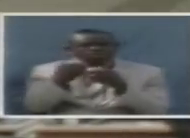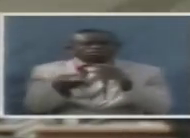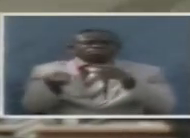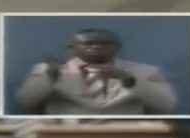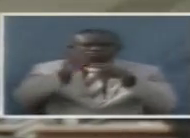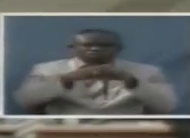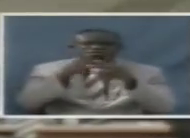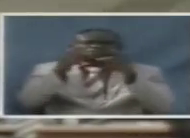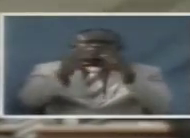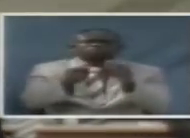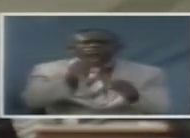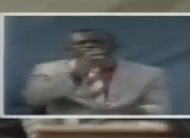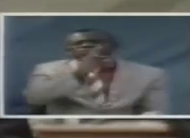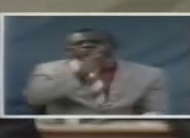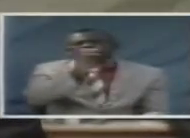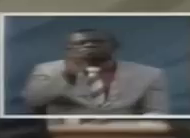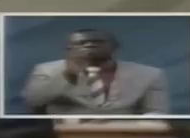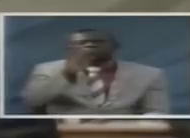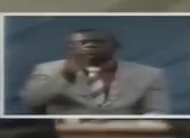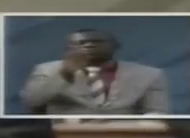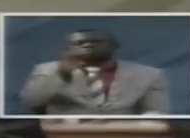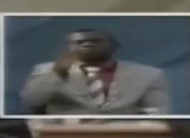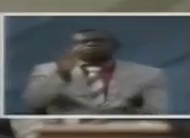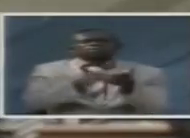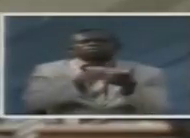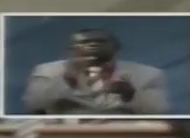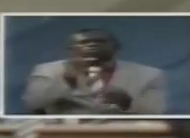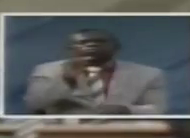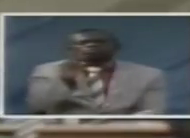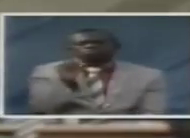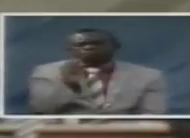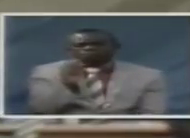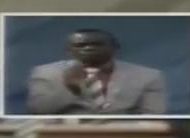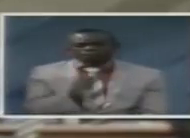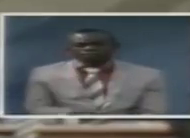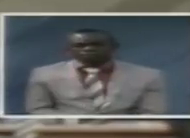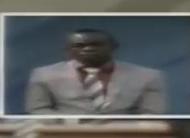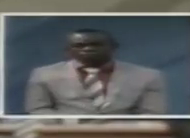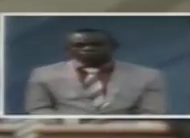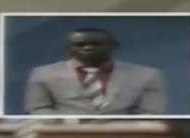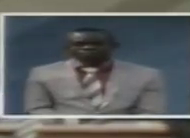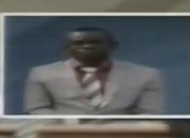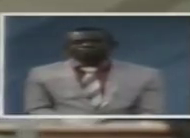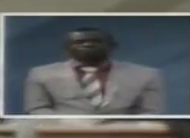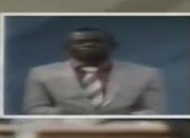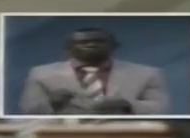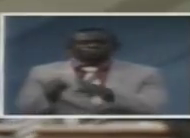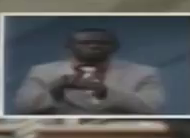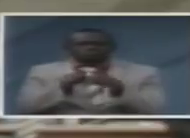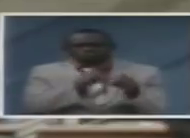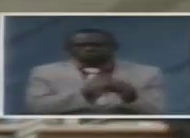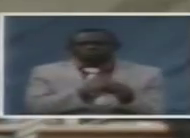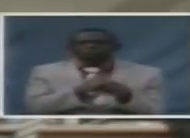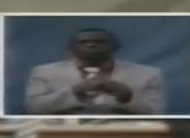770,000 metric tons. Mr. Speaker, following the initiative to modernize the Halimwanga Kumbula